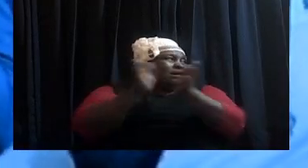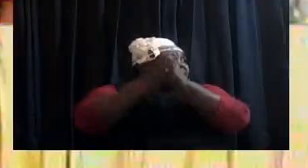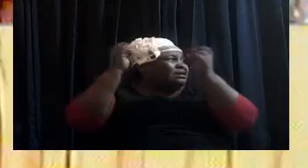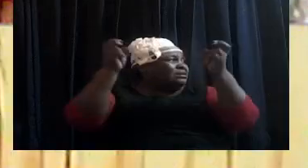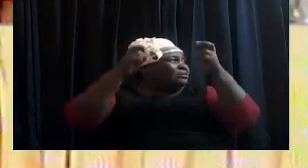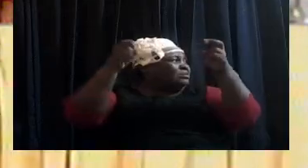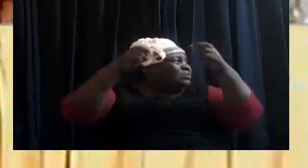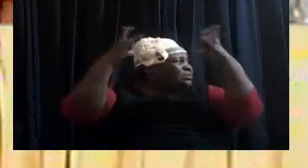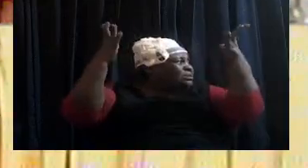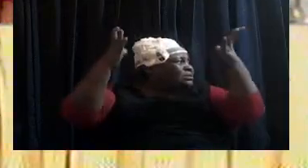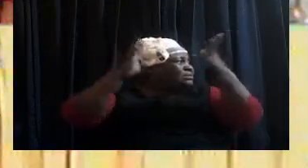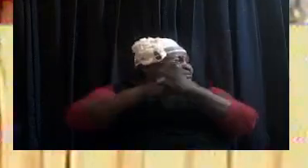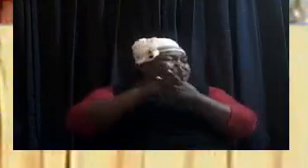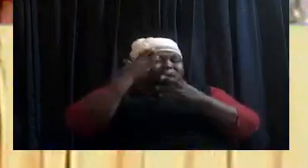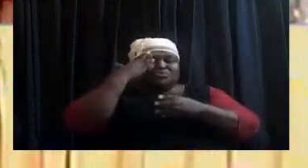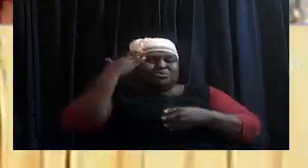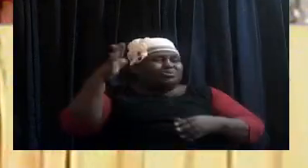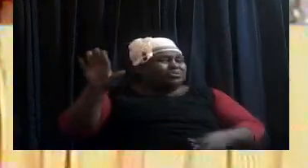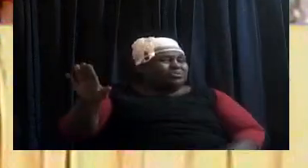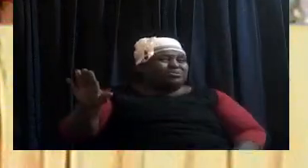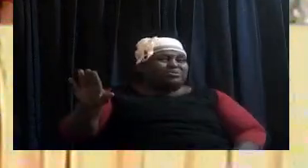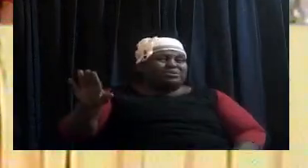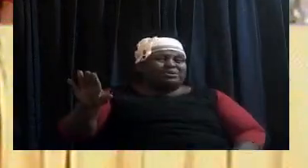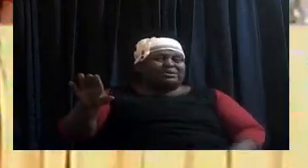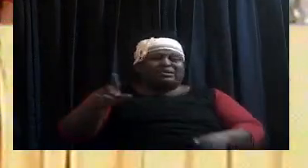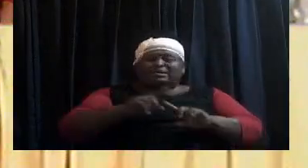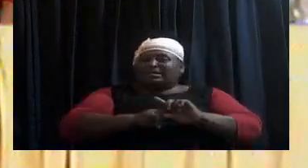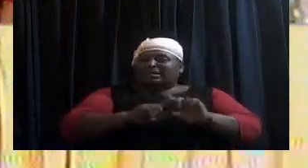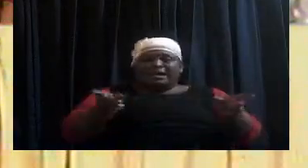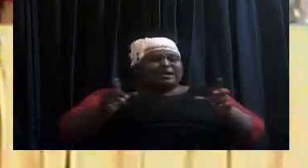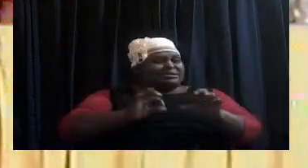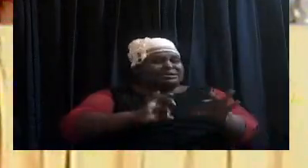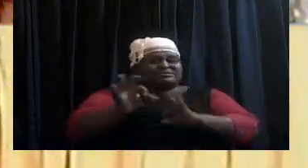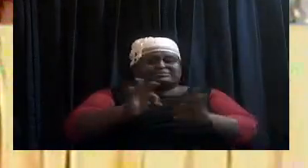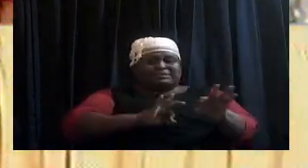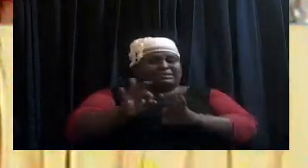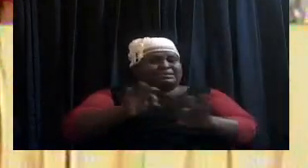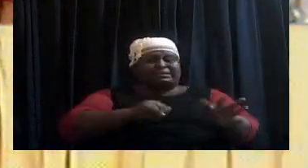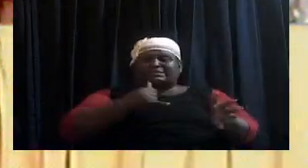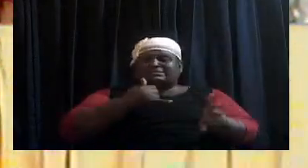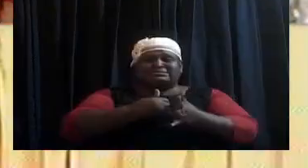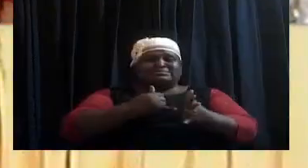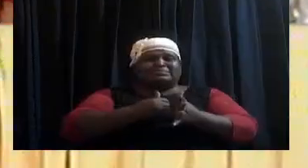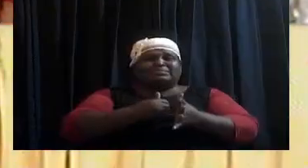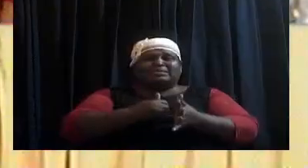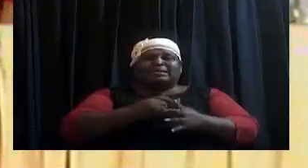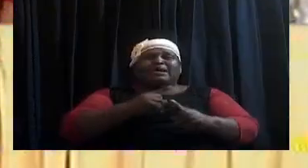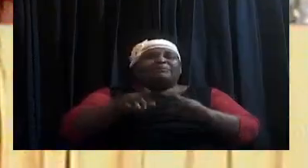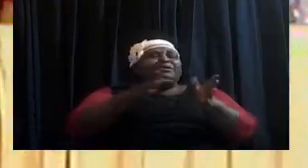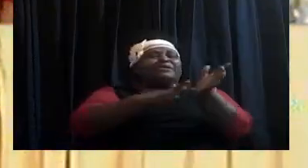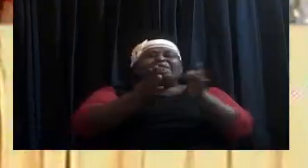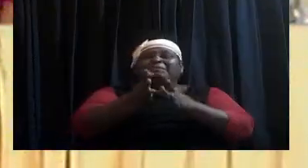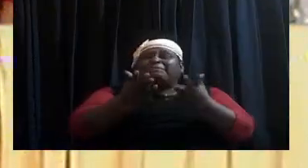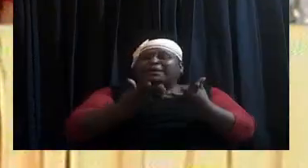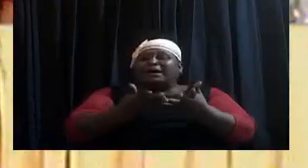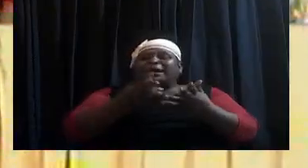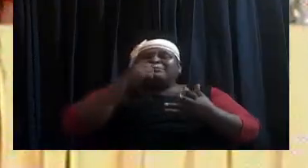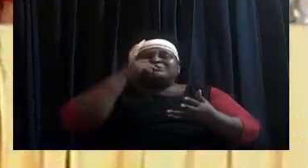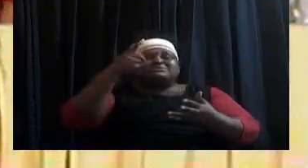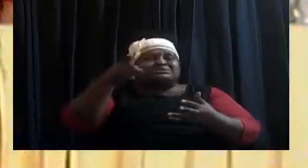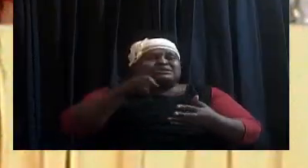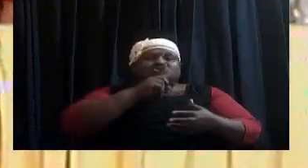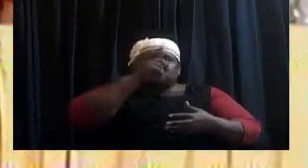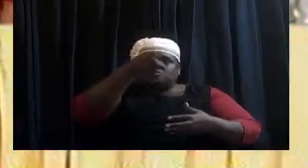Hallelujah. I don't know. I can't explain it. But the Bible said it's